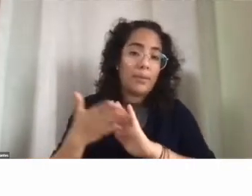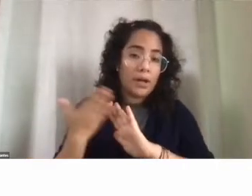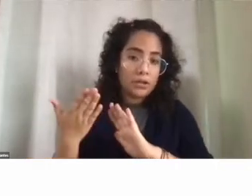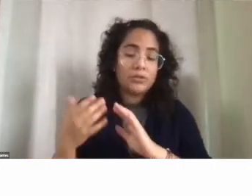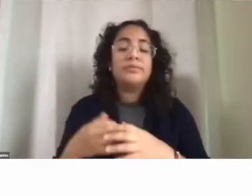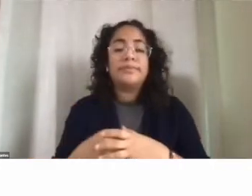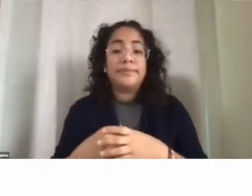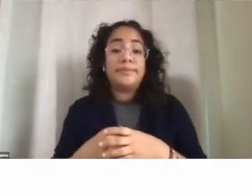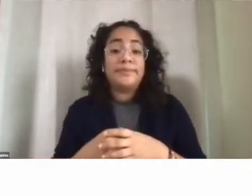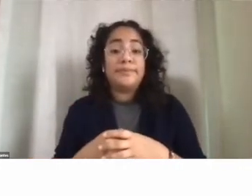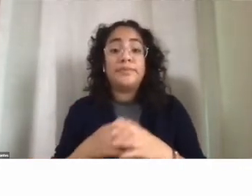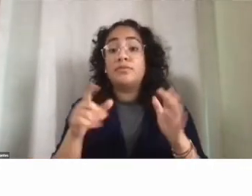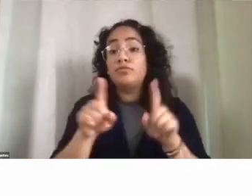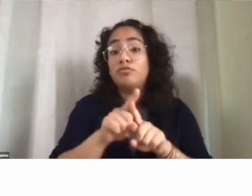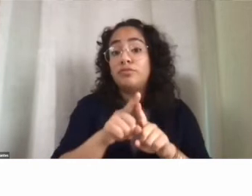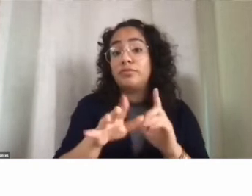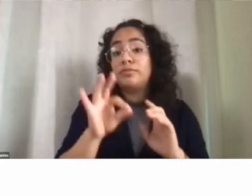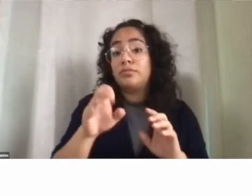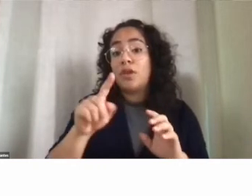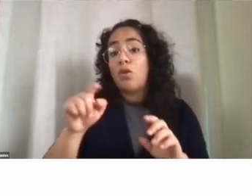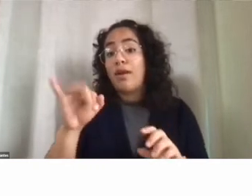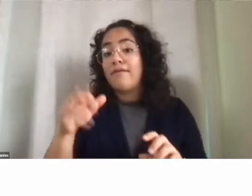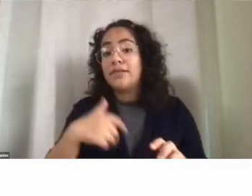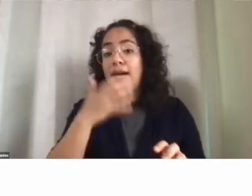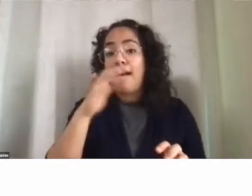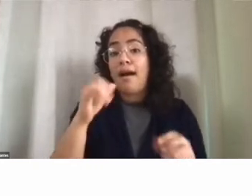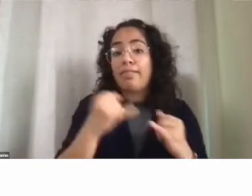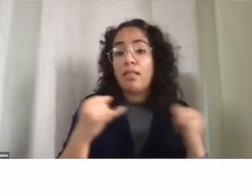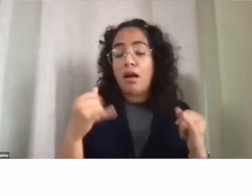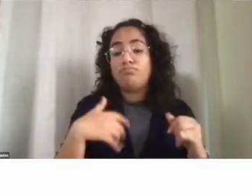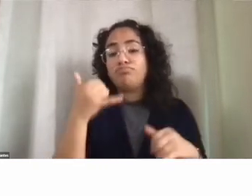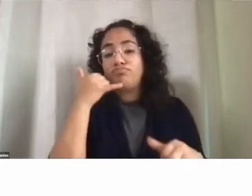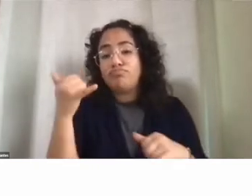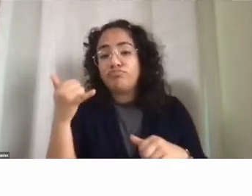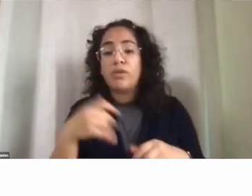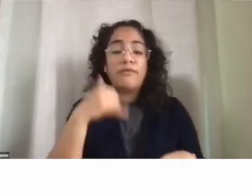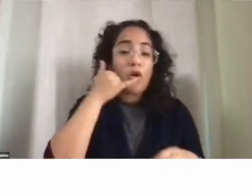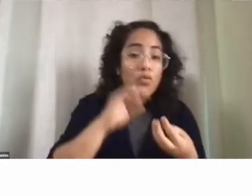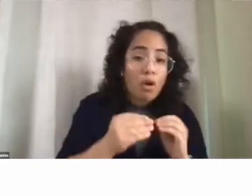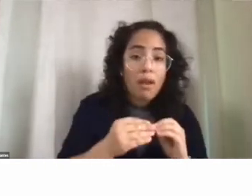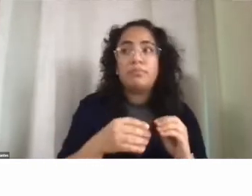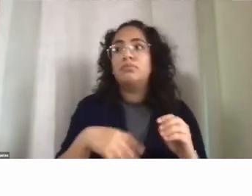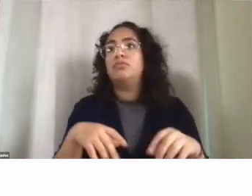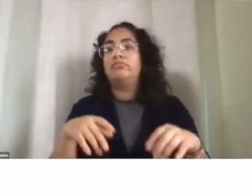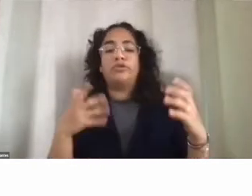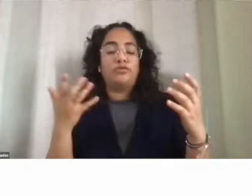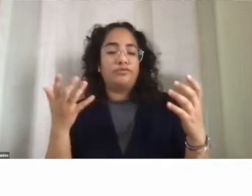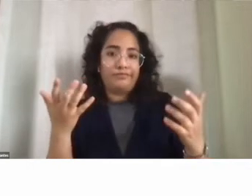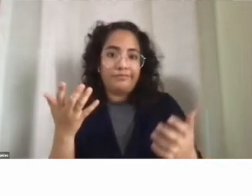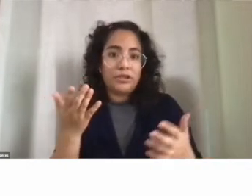Also, find out if there are any hotlines or local health department phone numbers or service agencies that